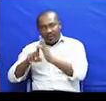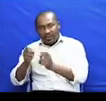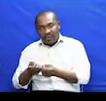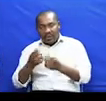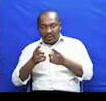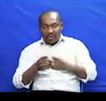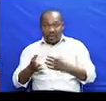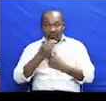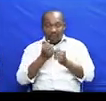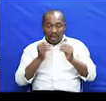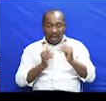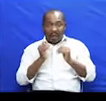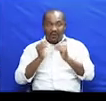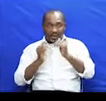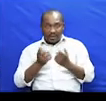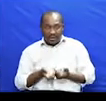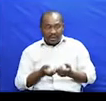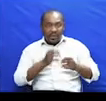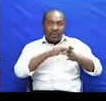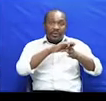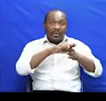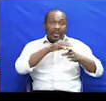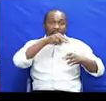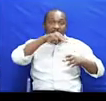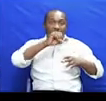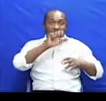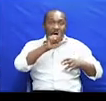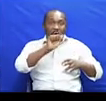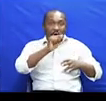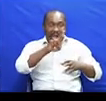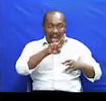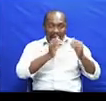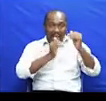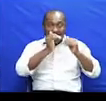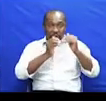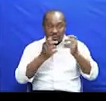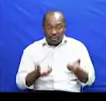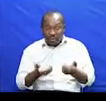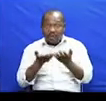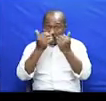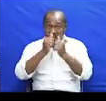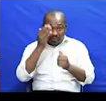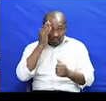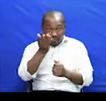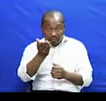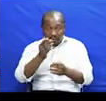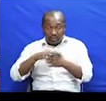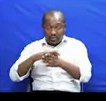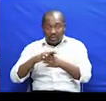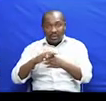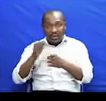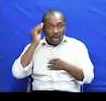find the average volume. You have to use the molar ratio formula to obtain the molar mass. You have to use the concept